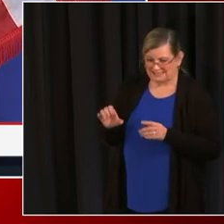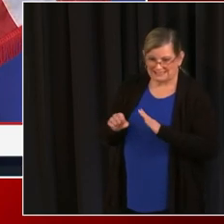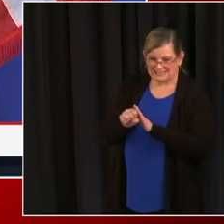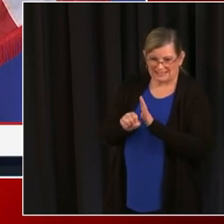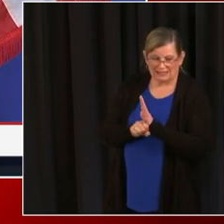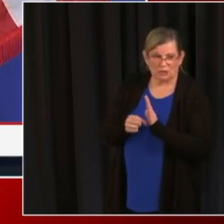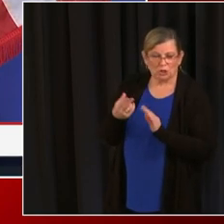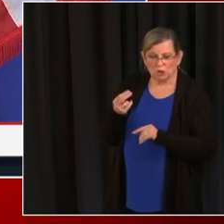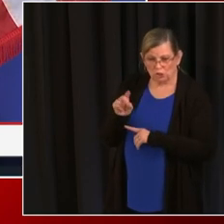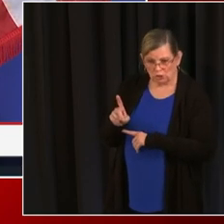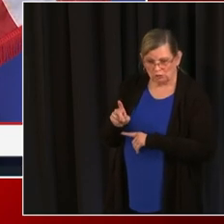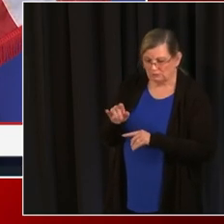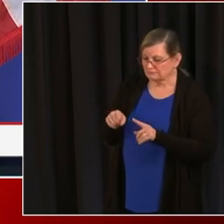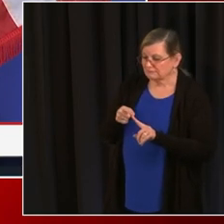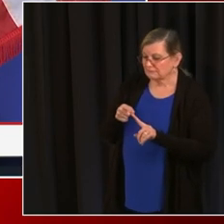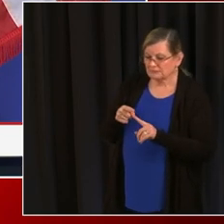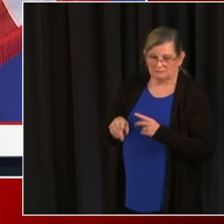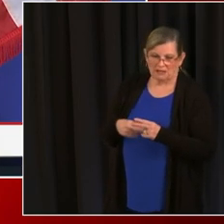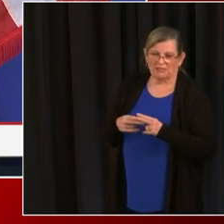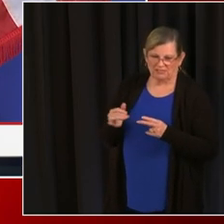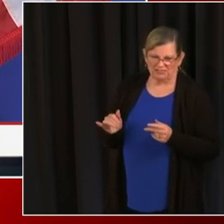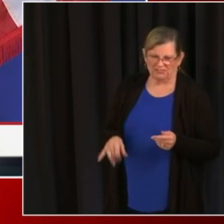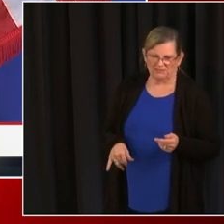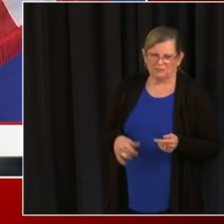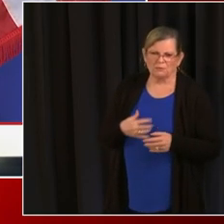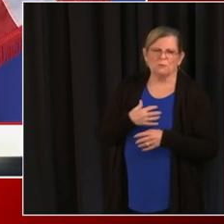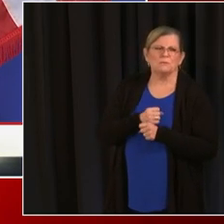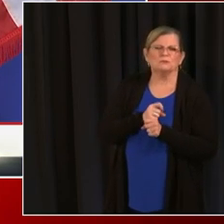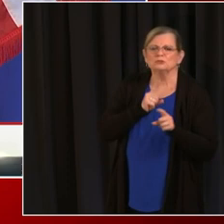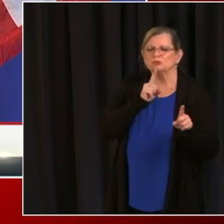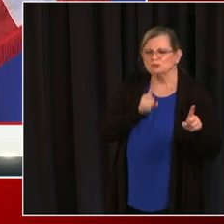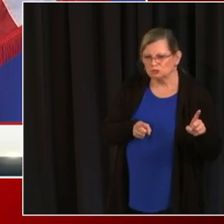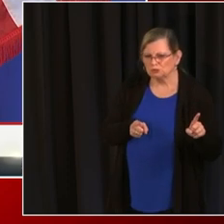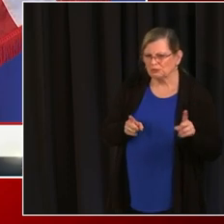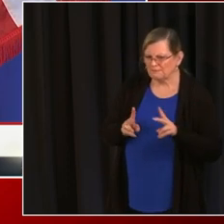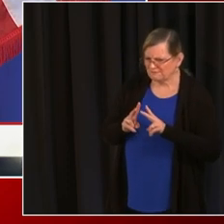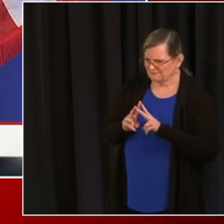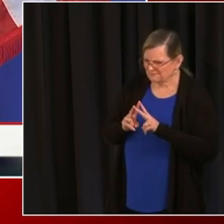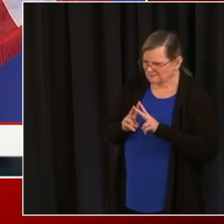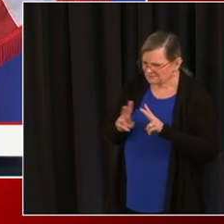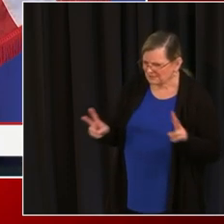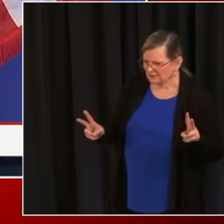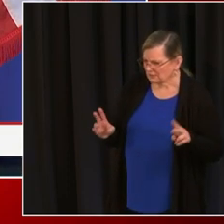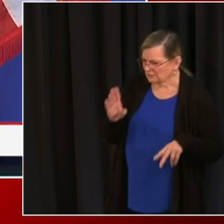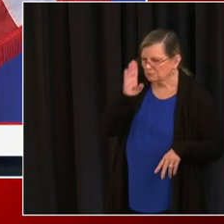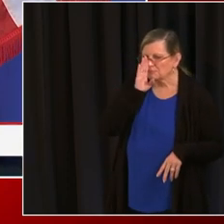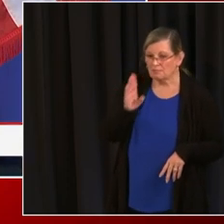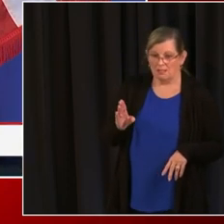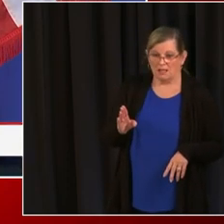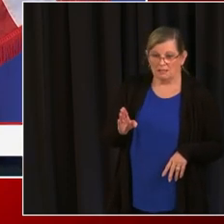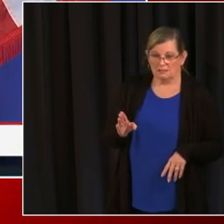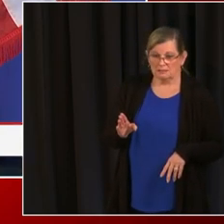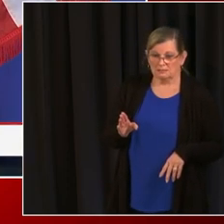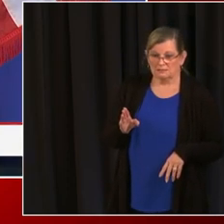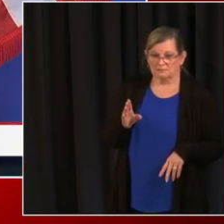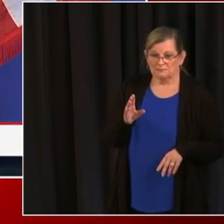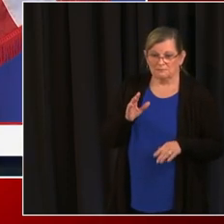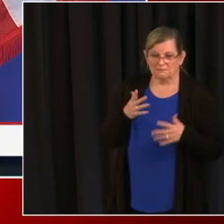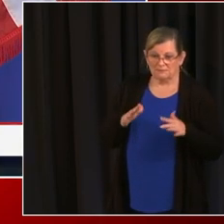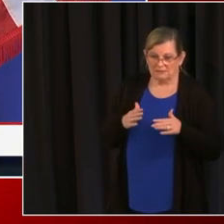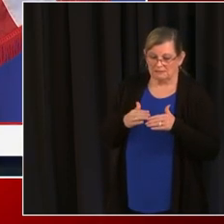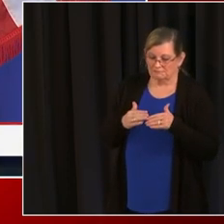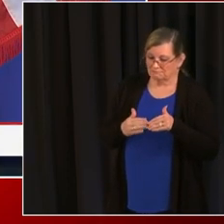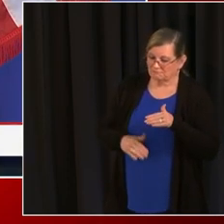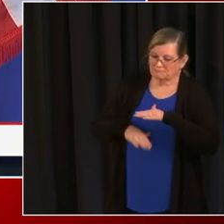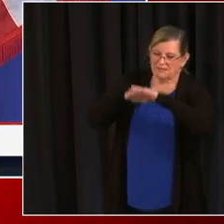statehood is really about. And we want to make it very plain that it is past